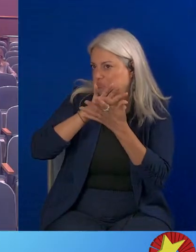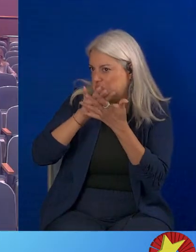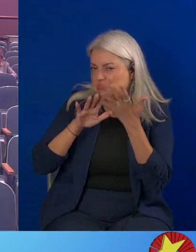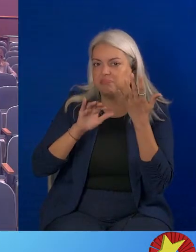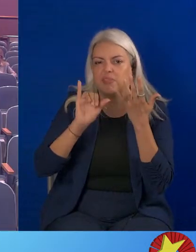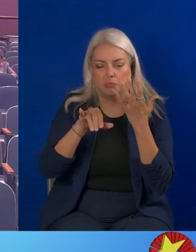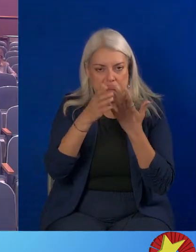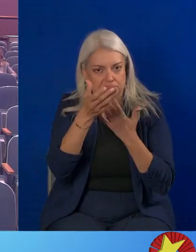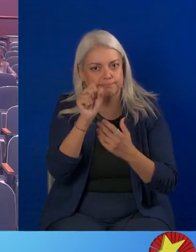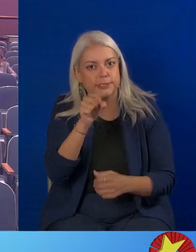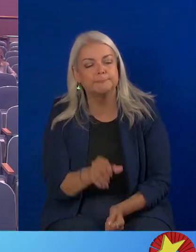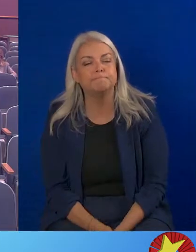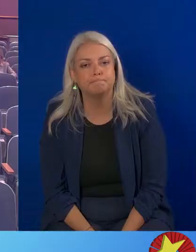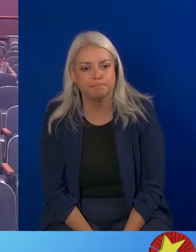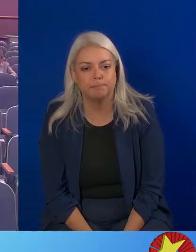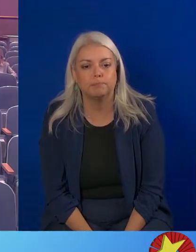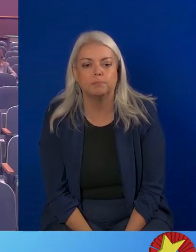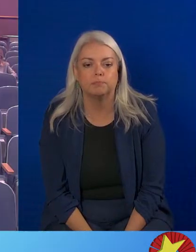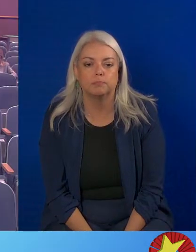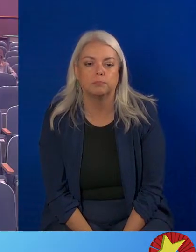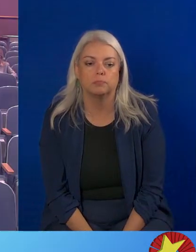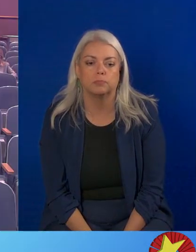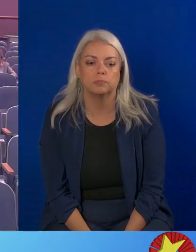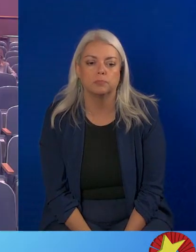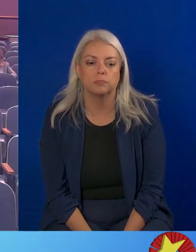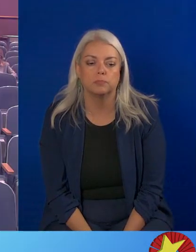Okay. So.